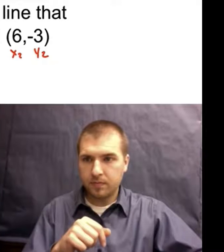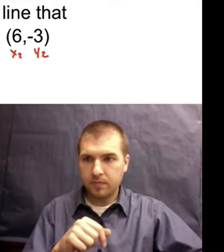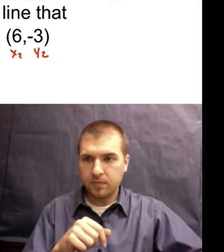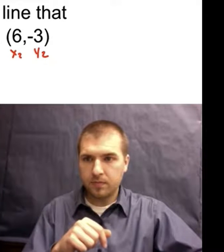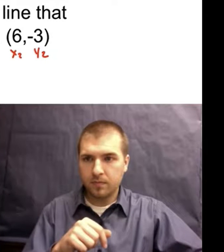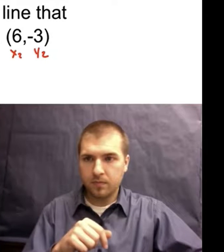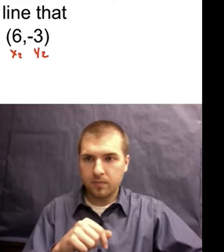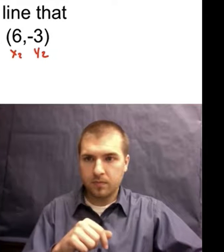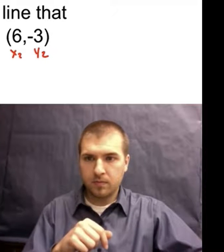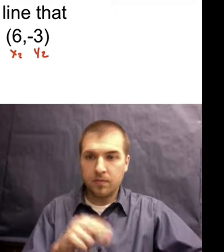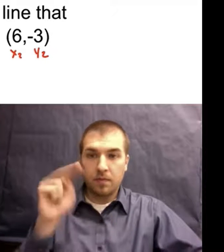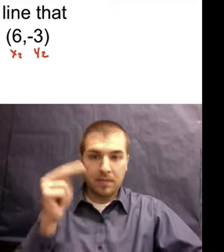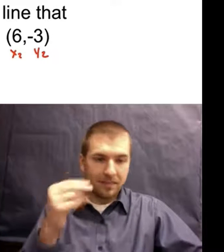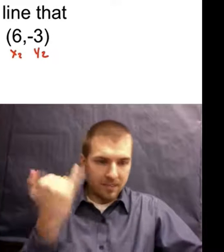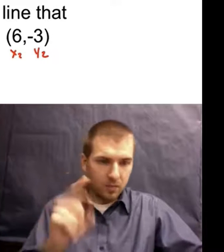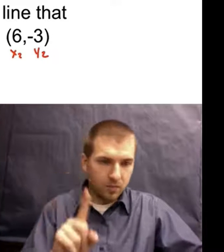Okay.